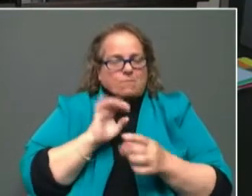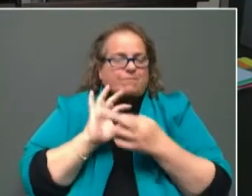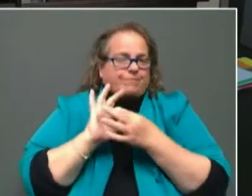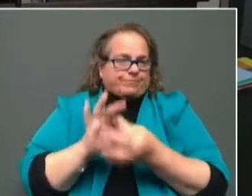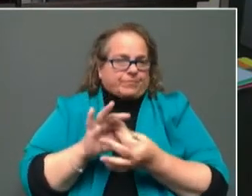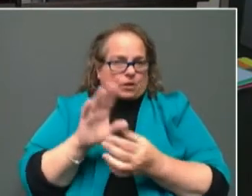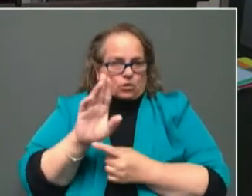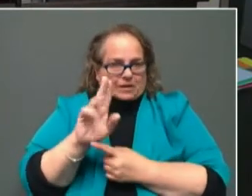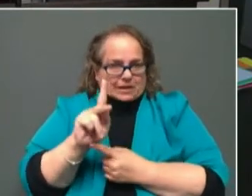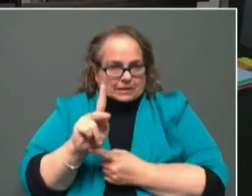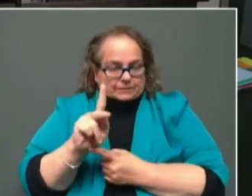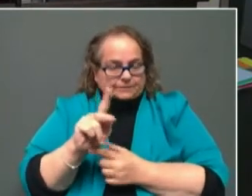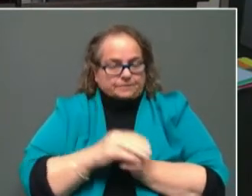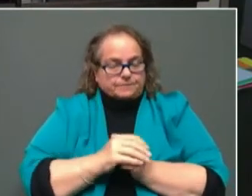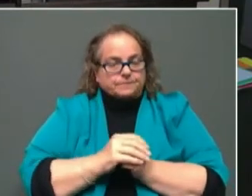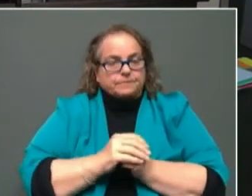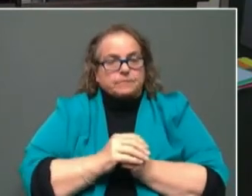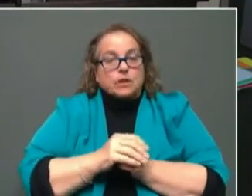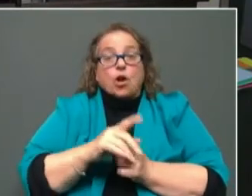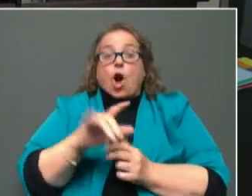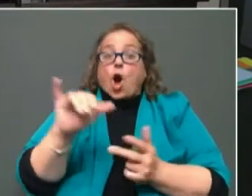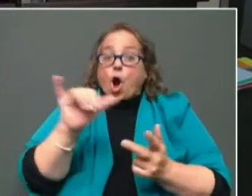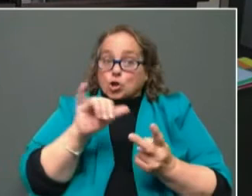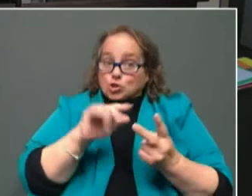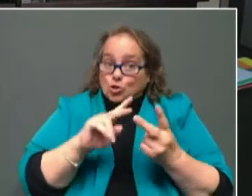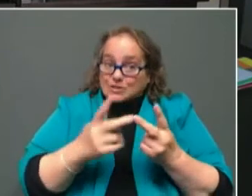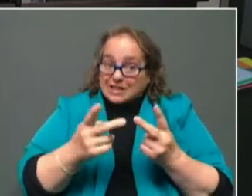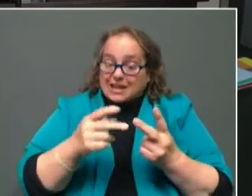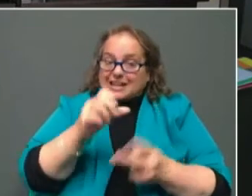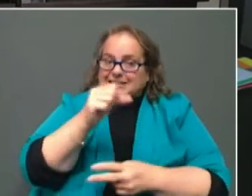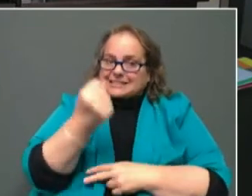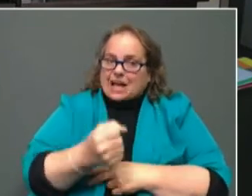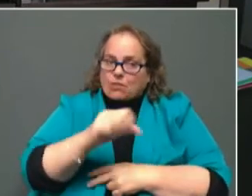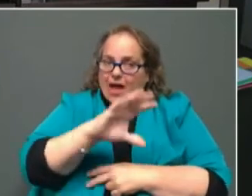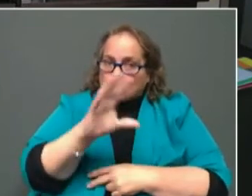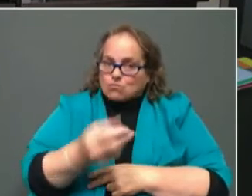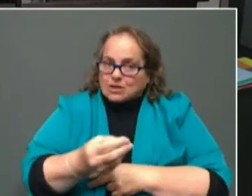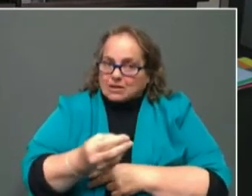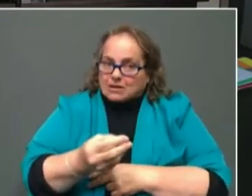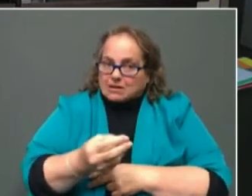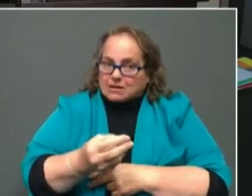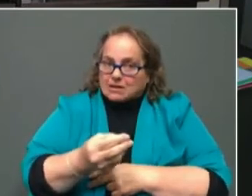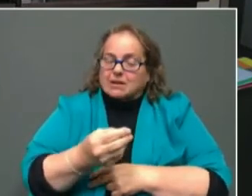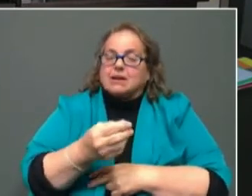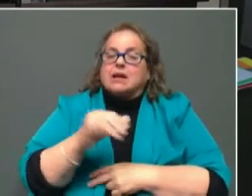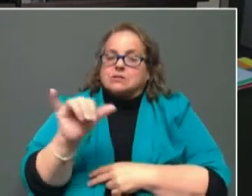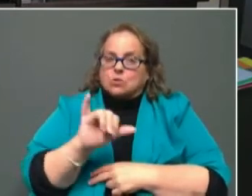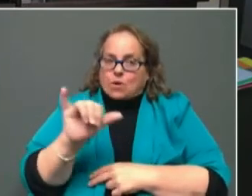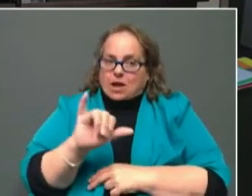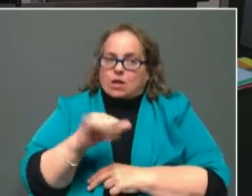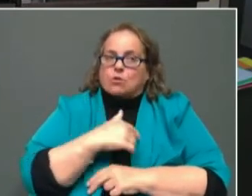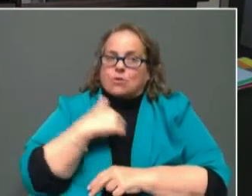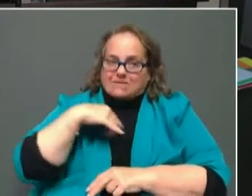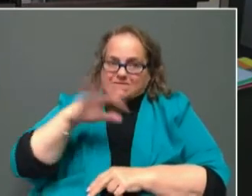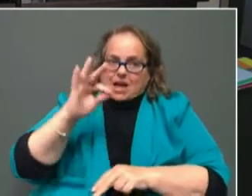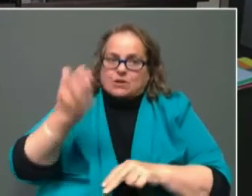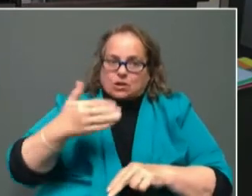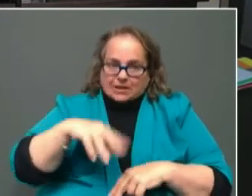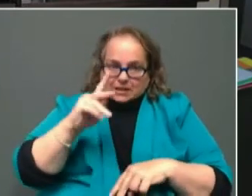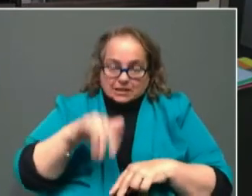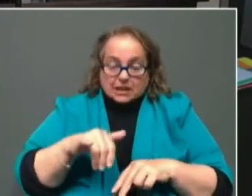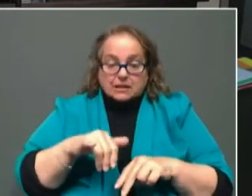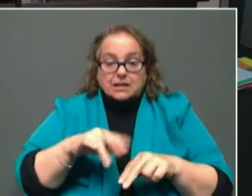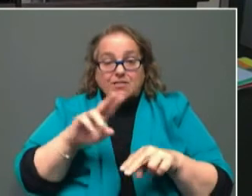United Kingdom. There's also some of the South African variant as well. The national public